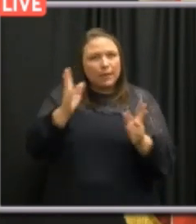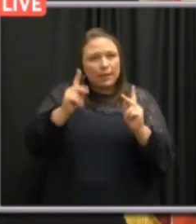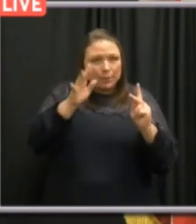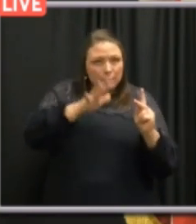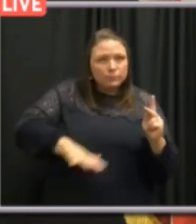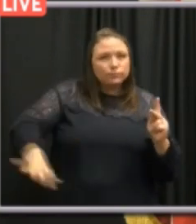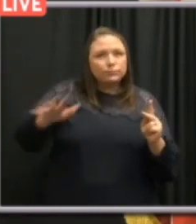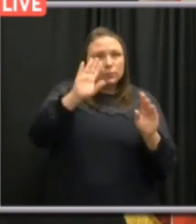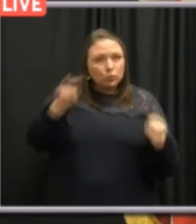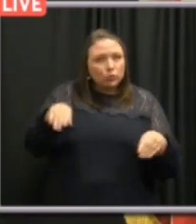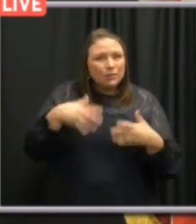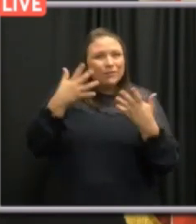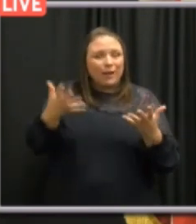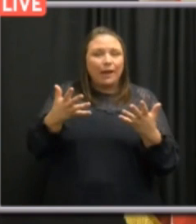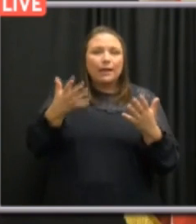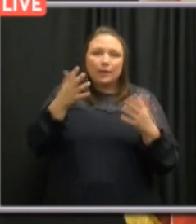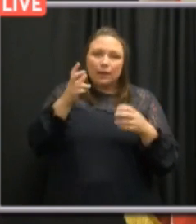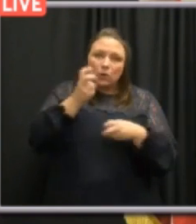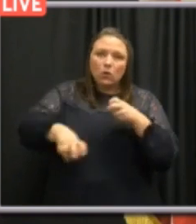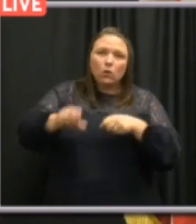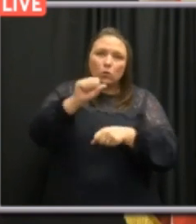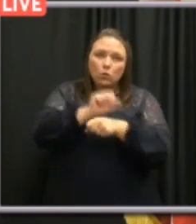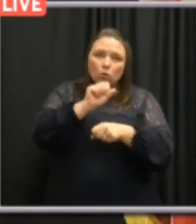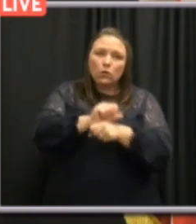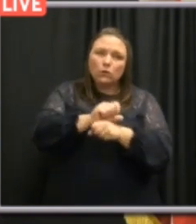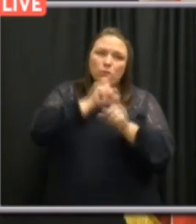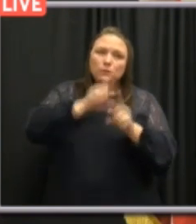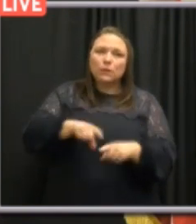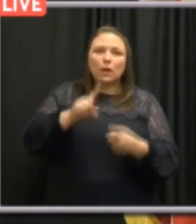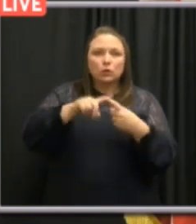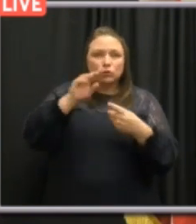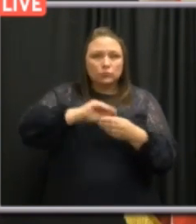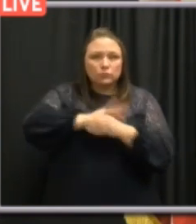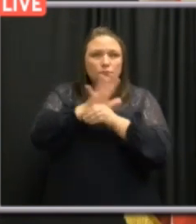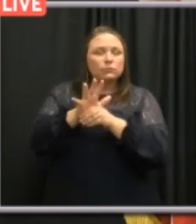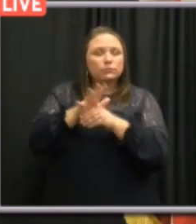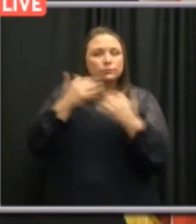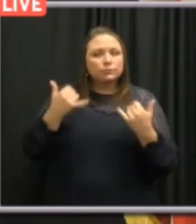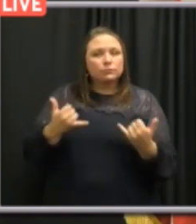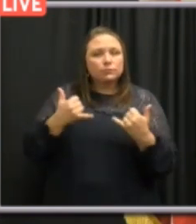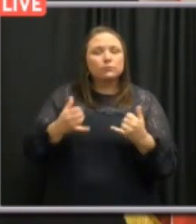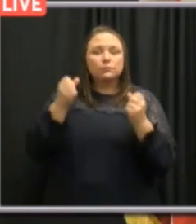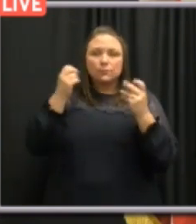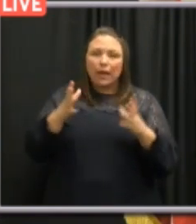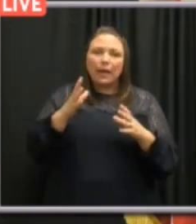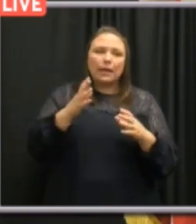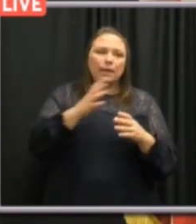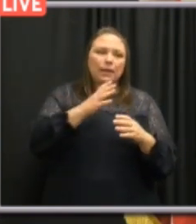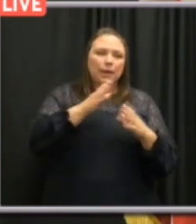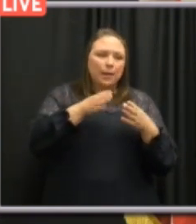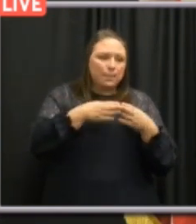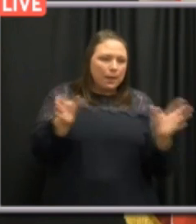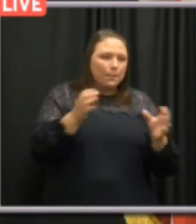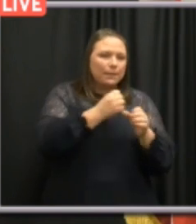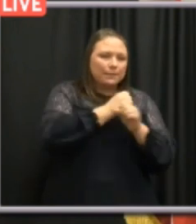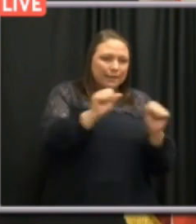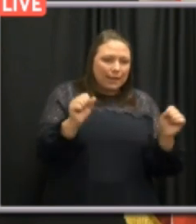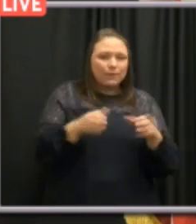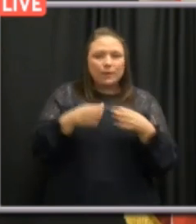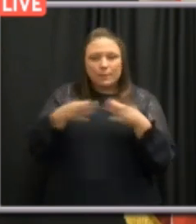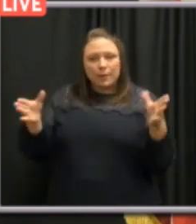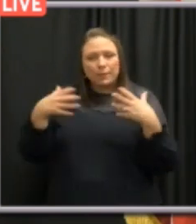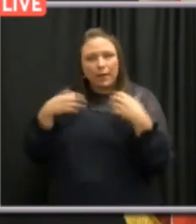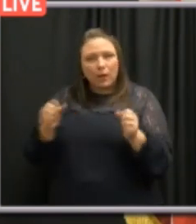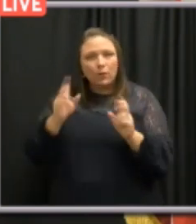who are providing the front line of response to the virus. All our public safety and public health employees.